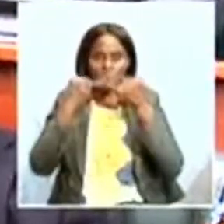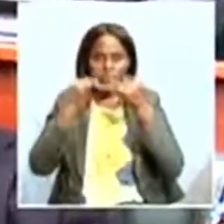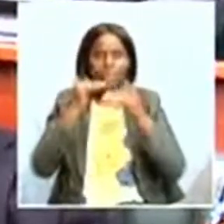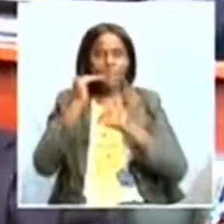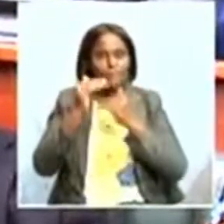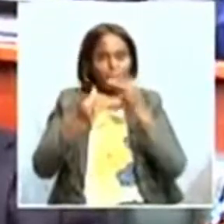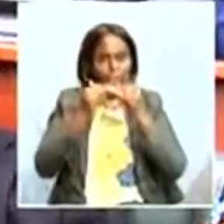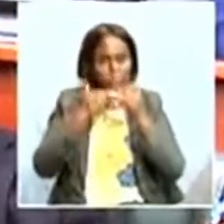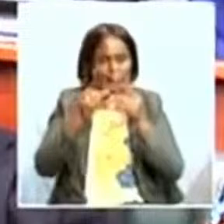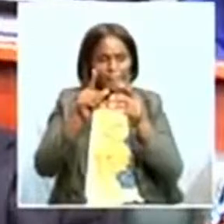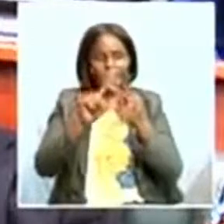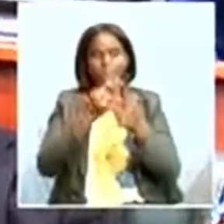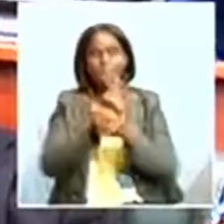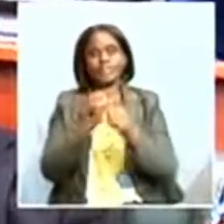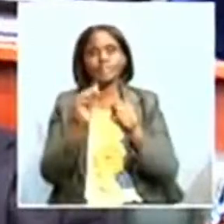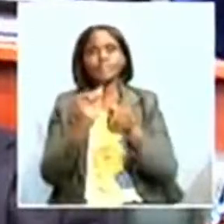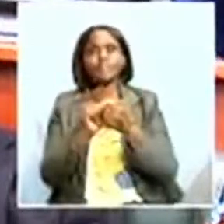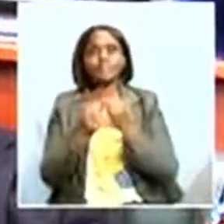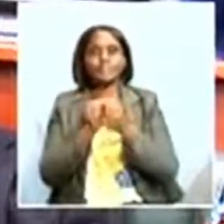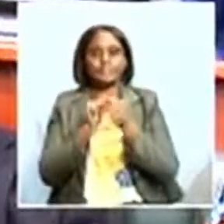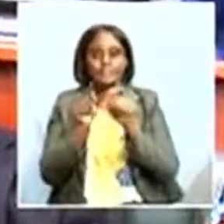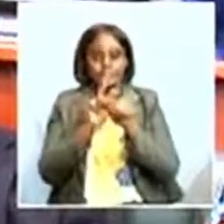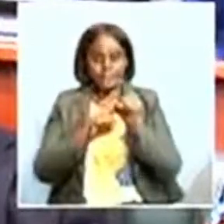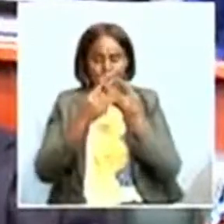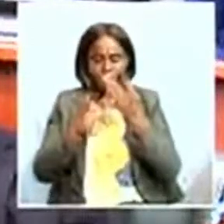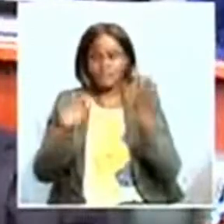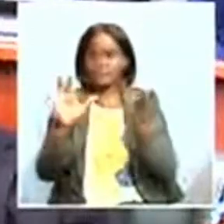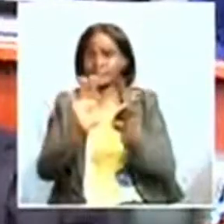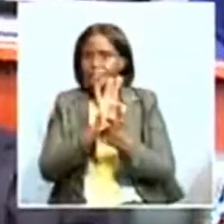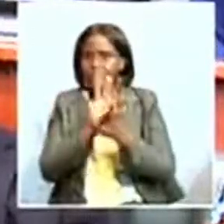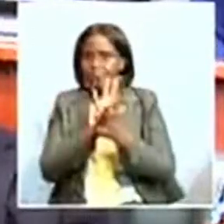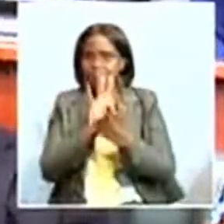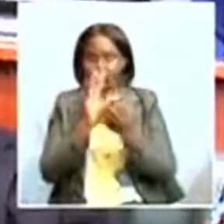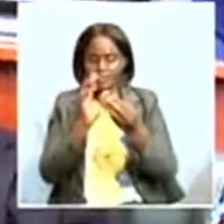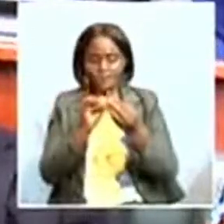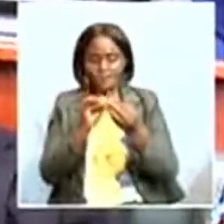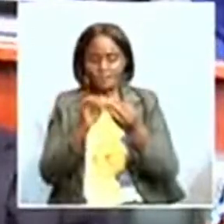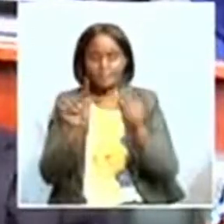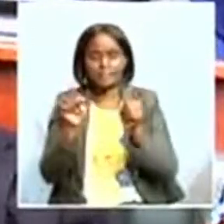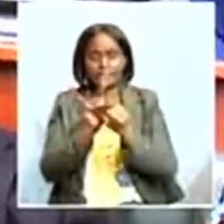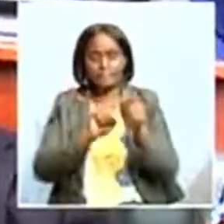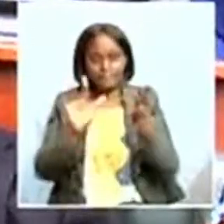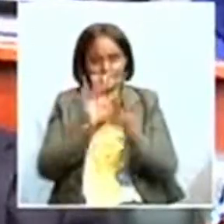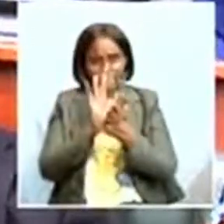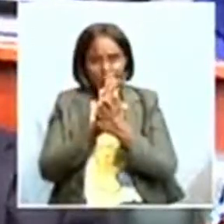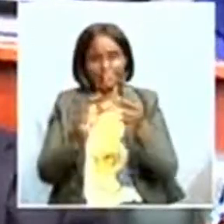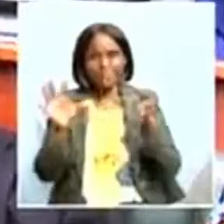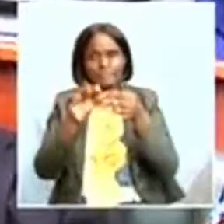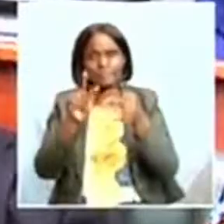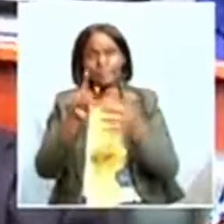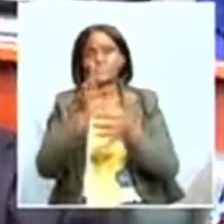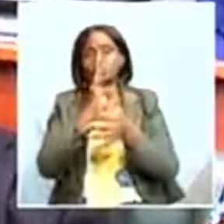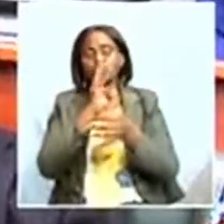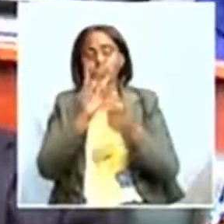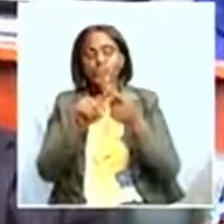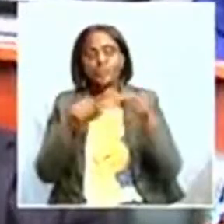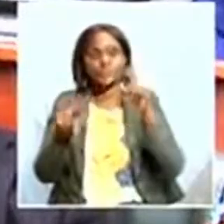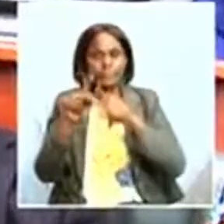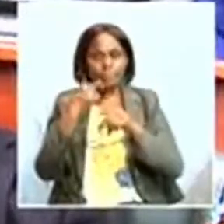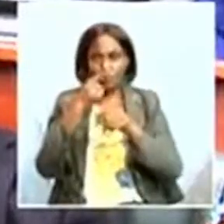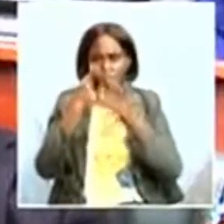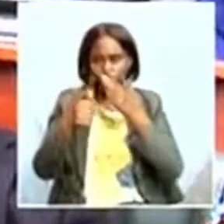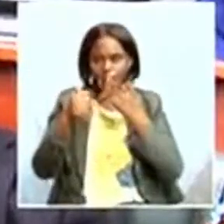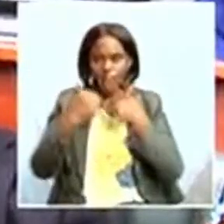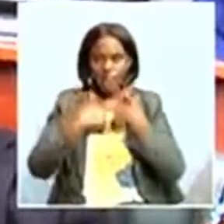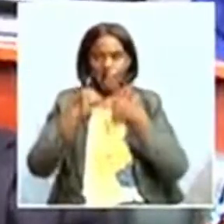have been taken to resolve the problem and to quickly reconnect the water to the residents that are